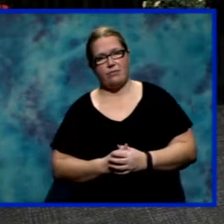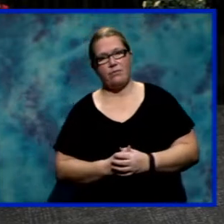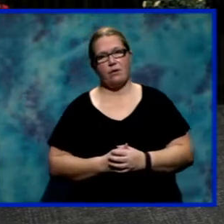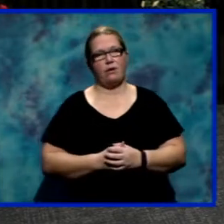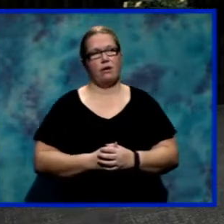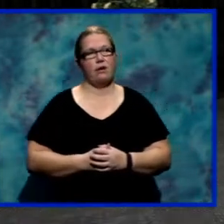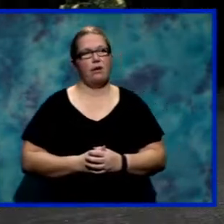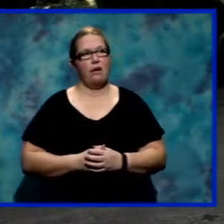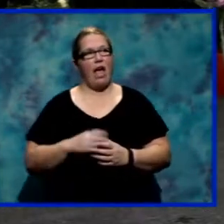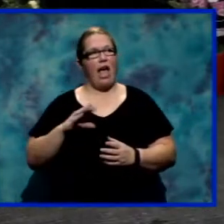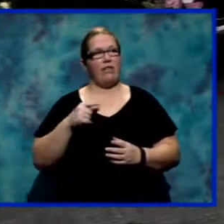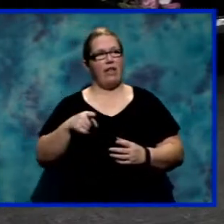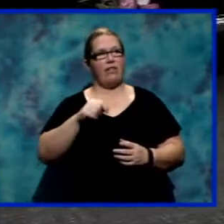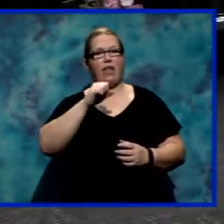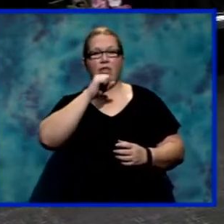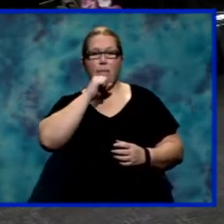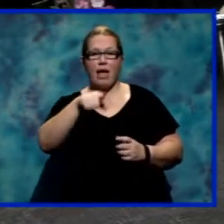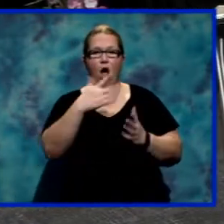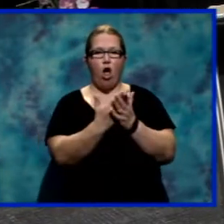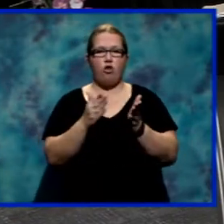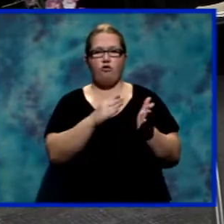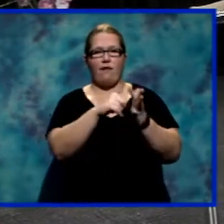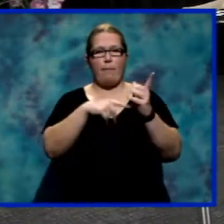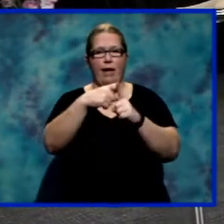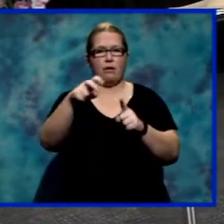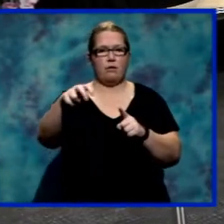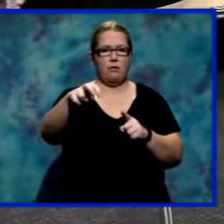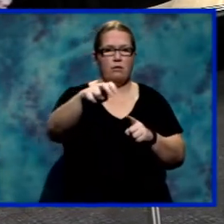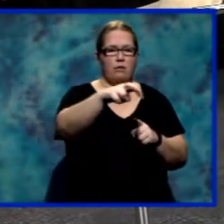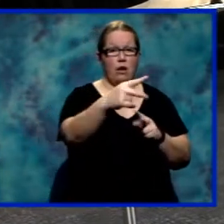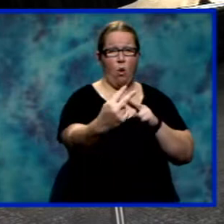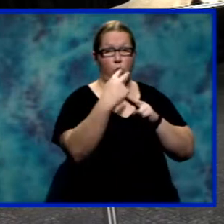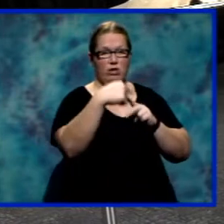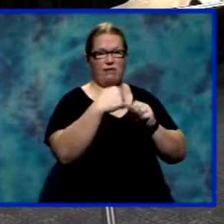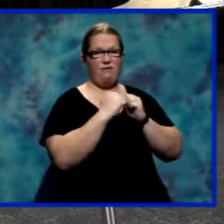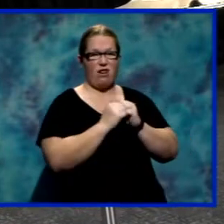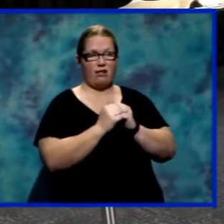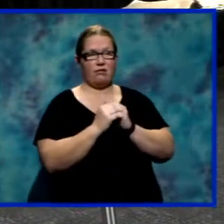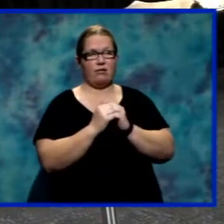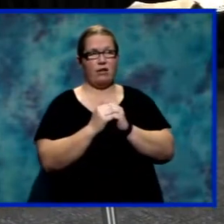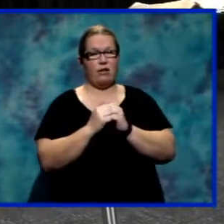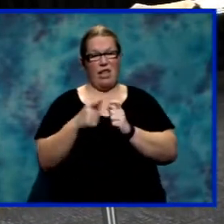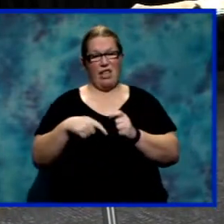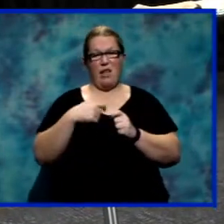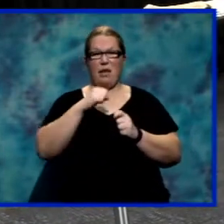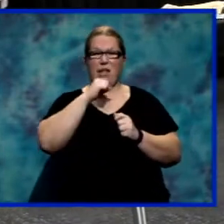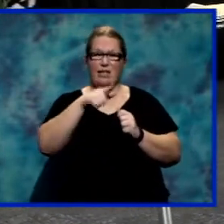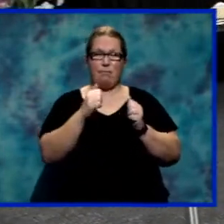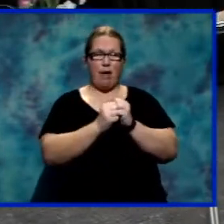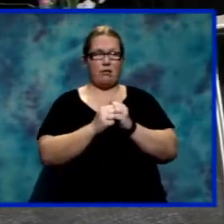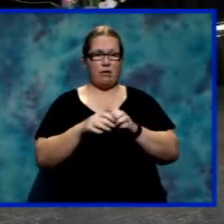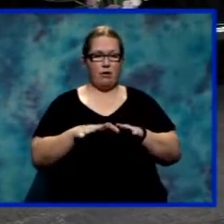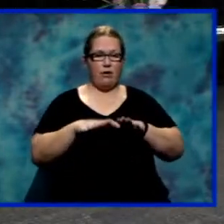And in desperation, his friend ran along the bank and watched as his fishing mate